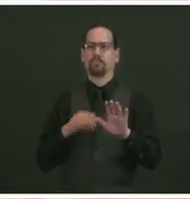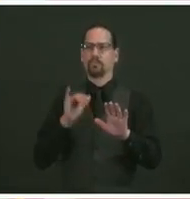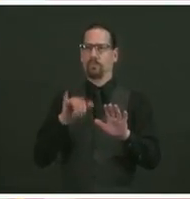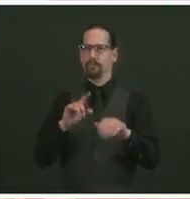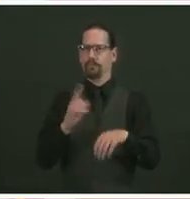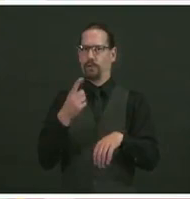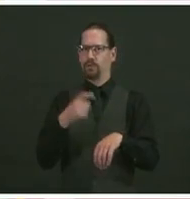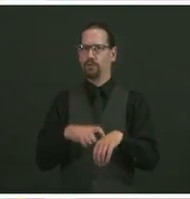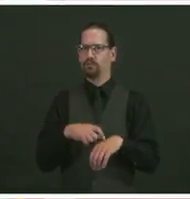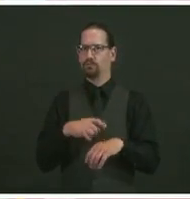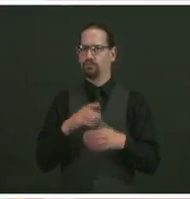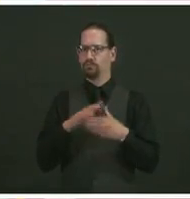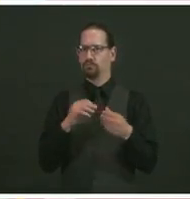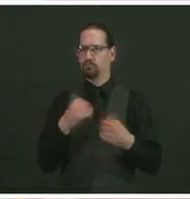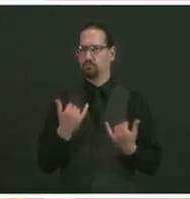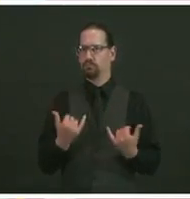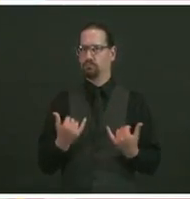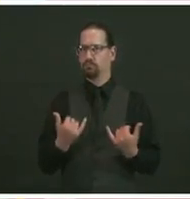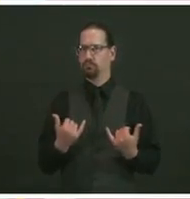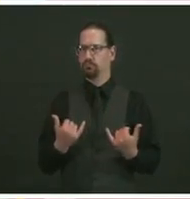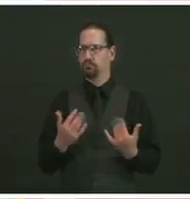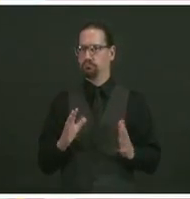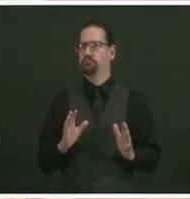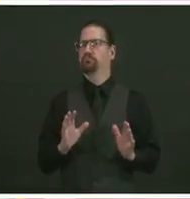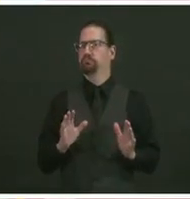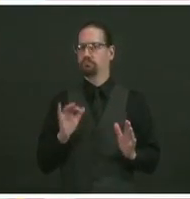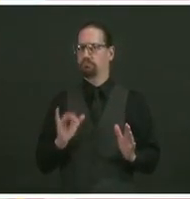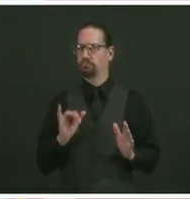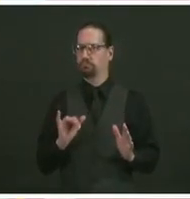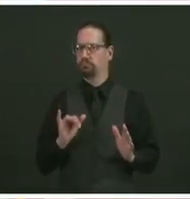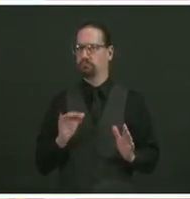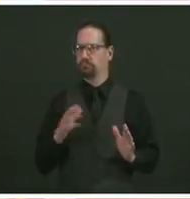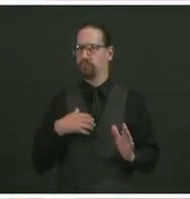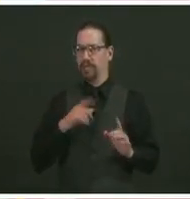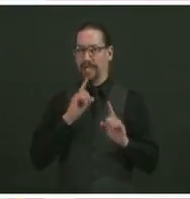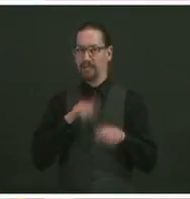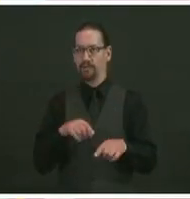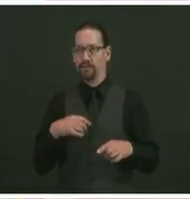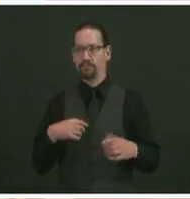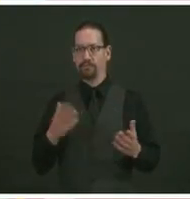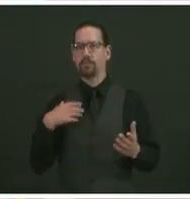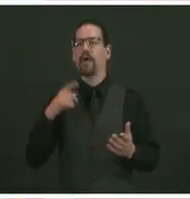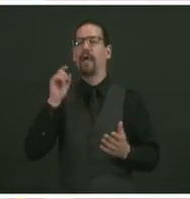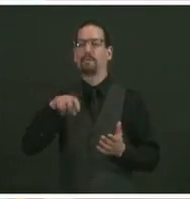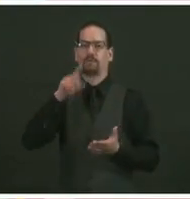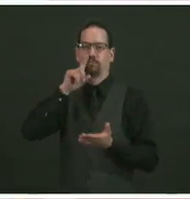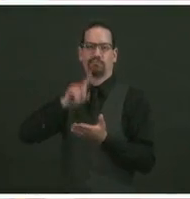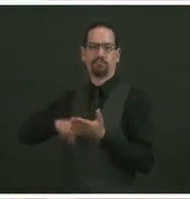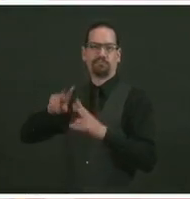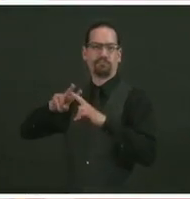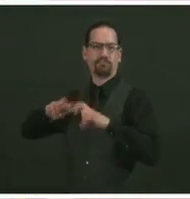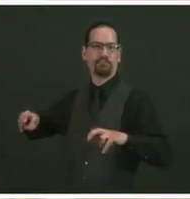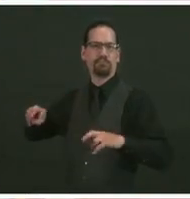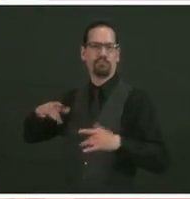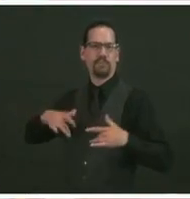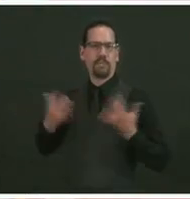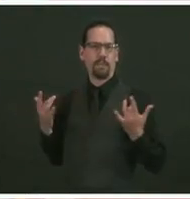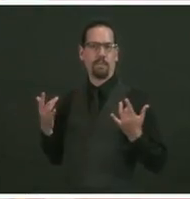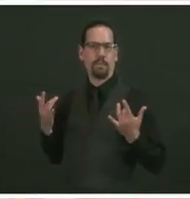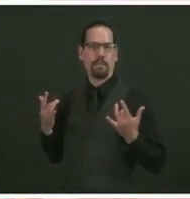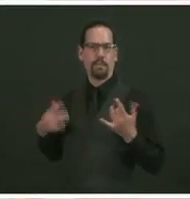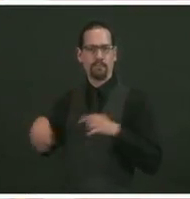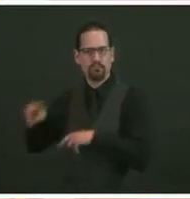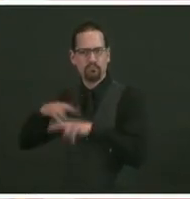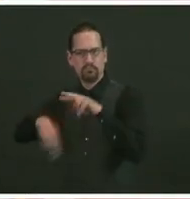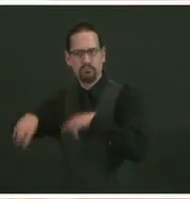now. So what I will just say is I will look into it. The other thing I'll just say is I expect every healthcare provider, every healthcare